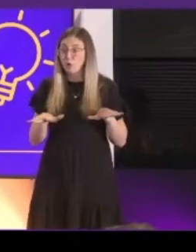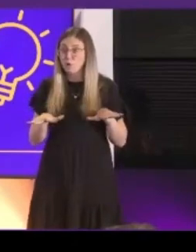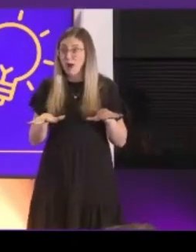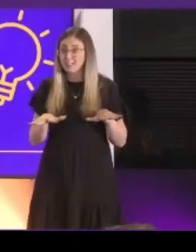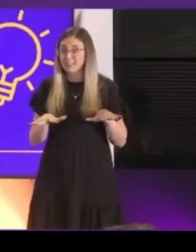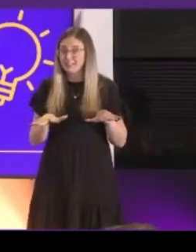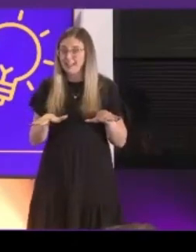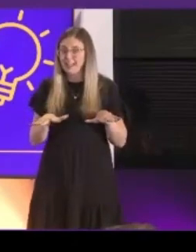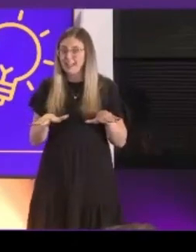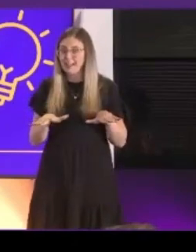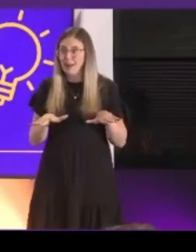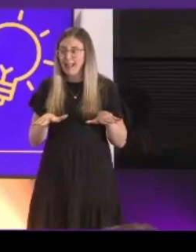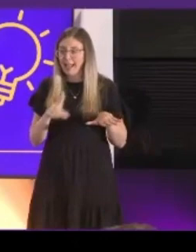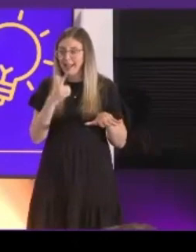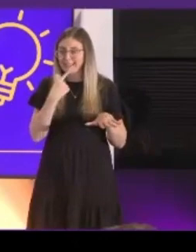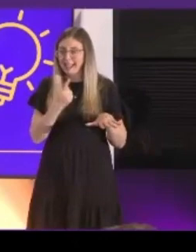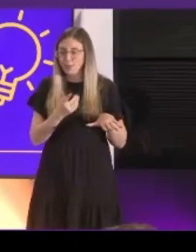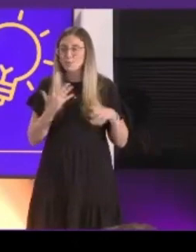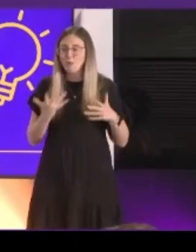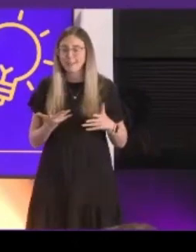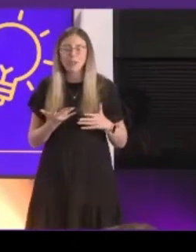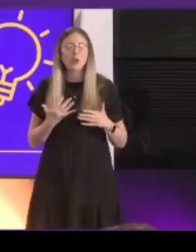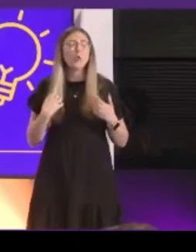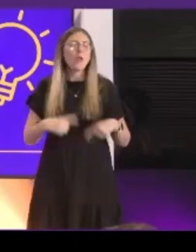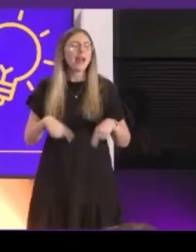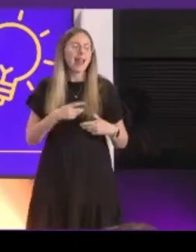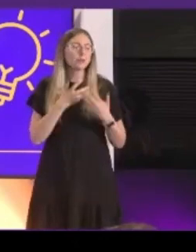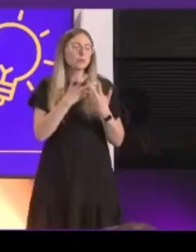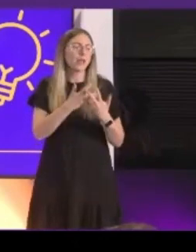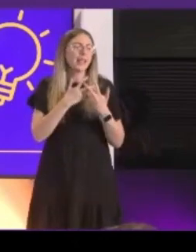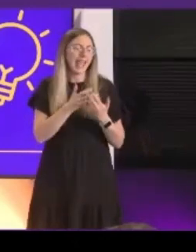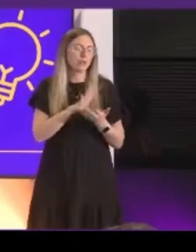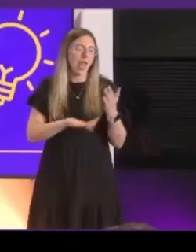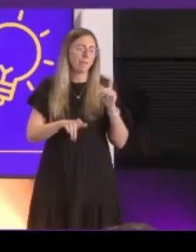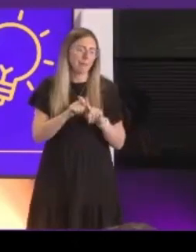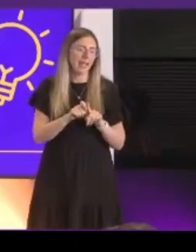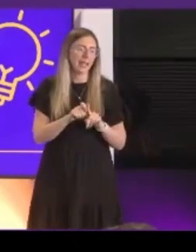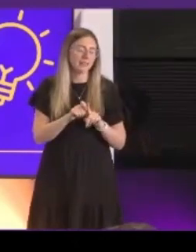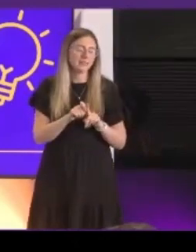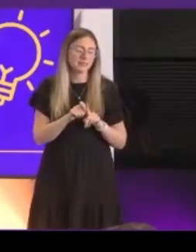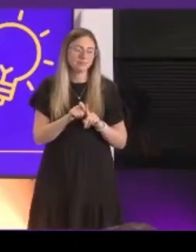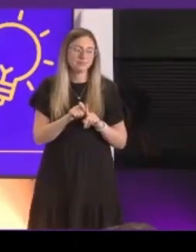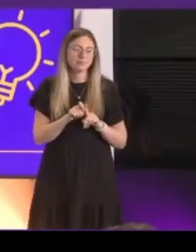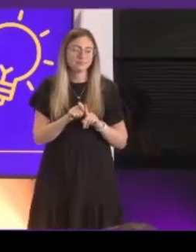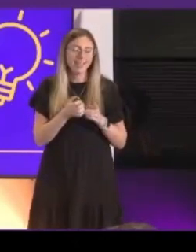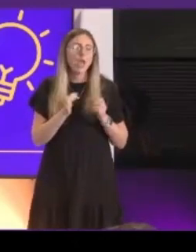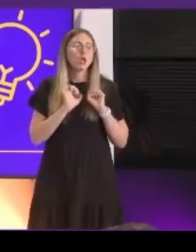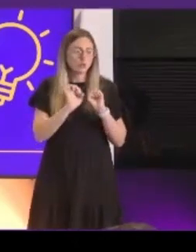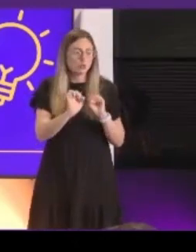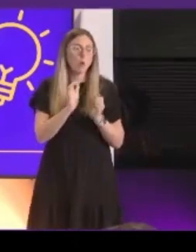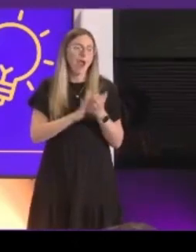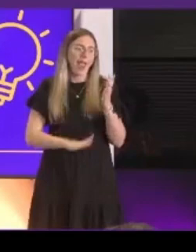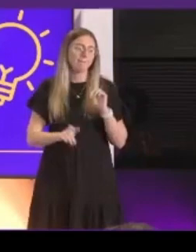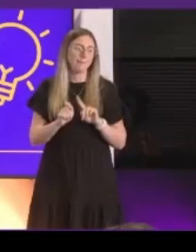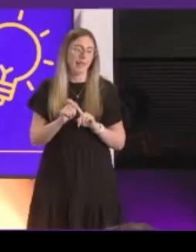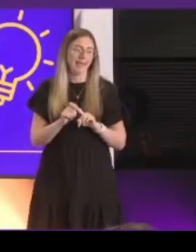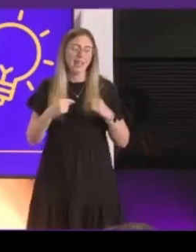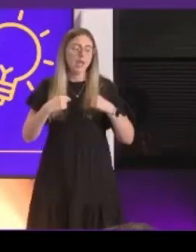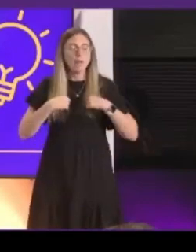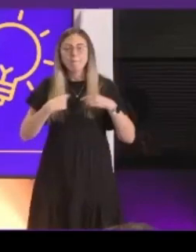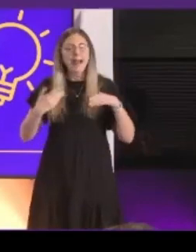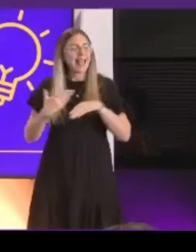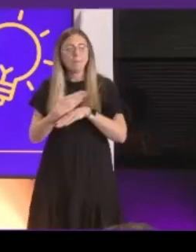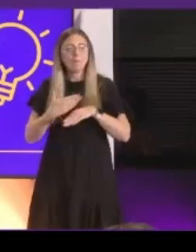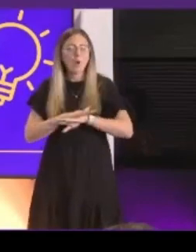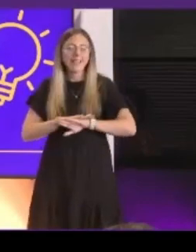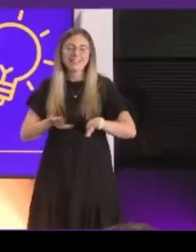tell this. All right. Like, we're allowed to engage our MPs, but not all MPs. You're allowed to engage your MP, all right? So my employer cannot stop